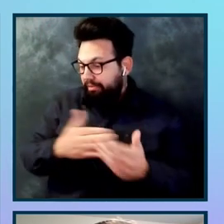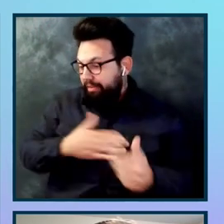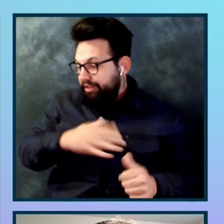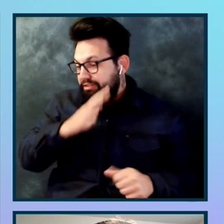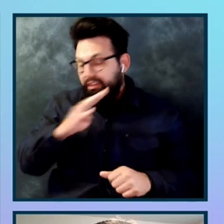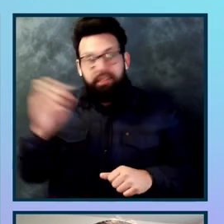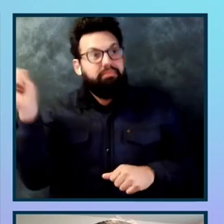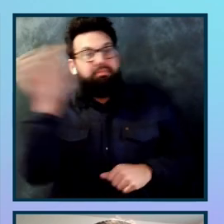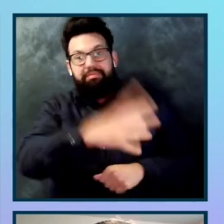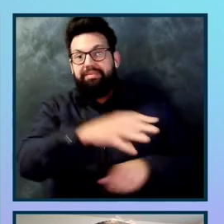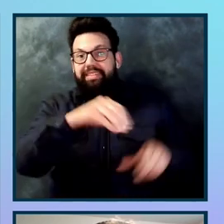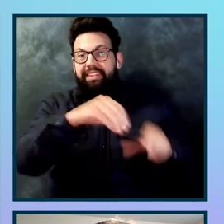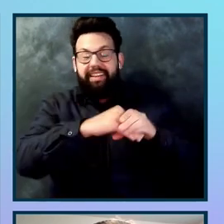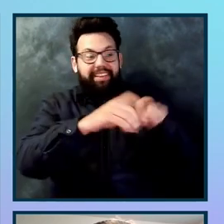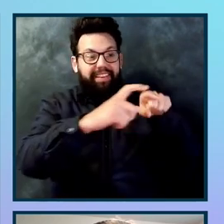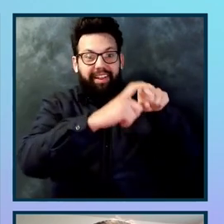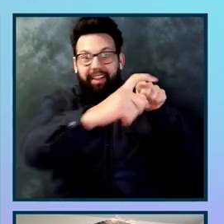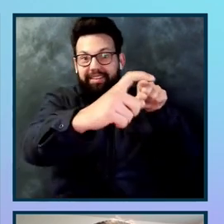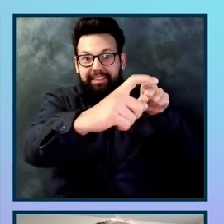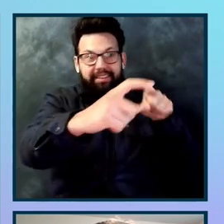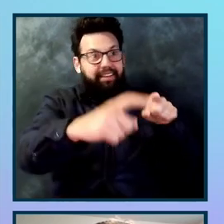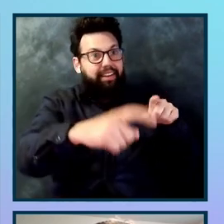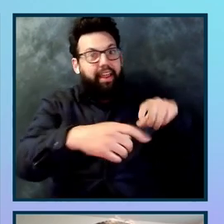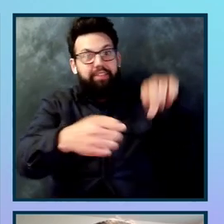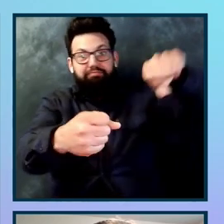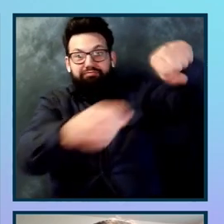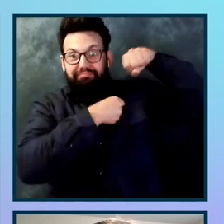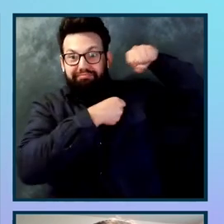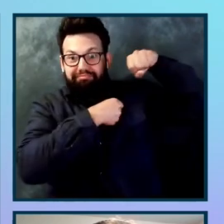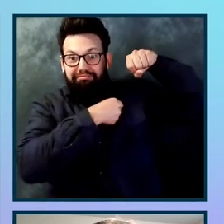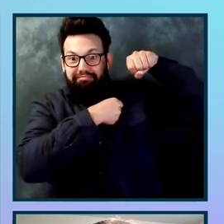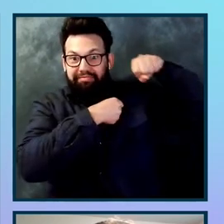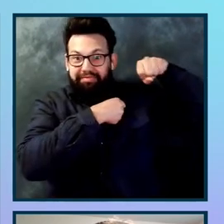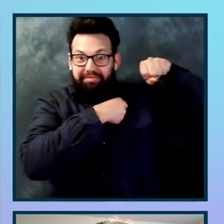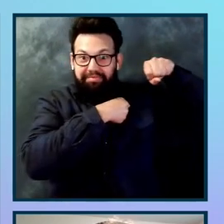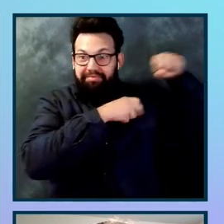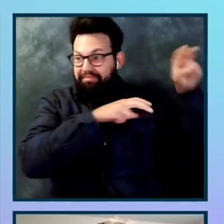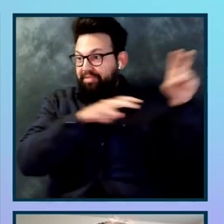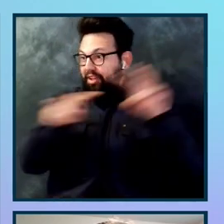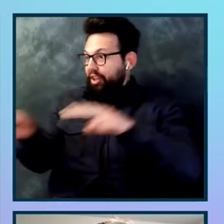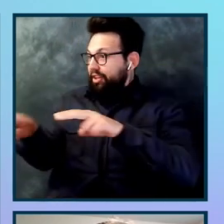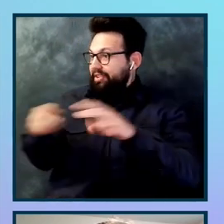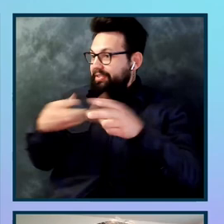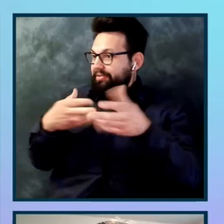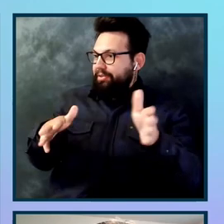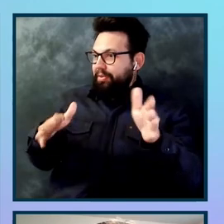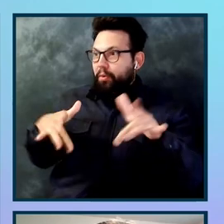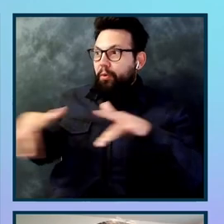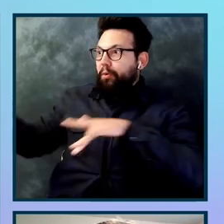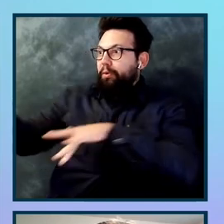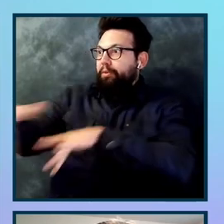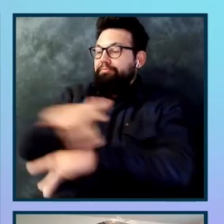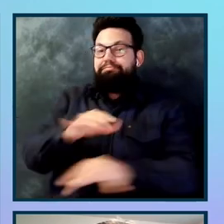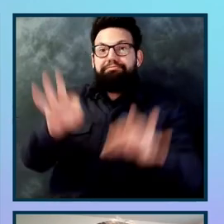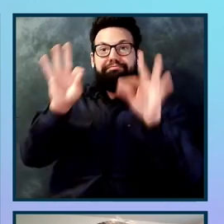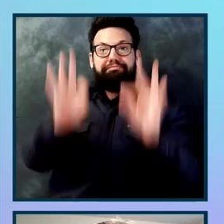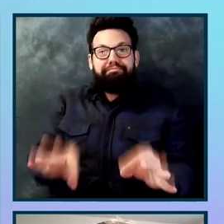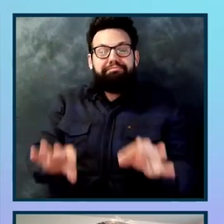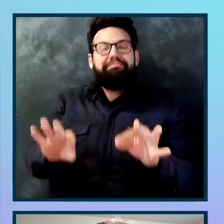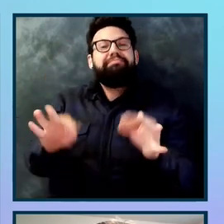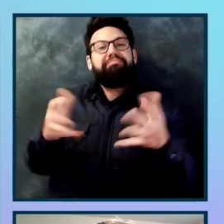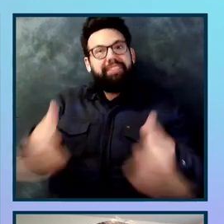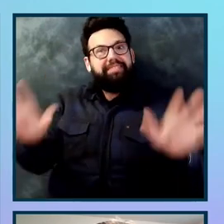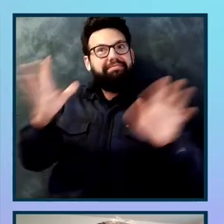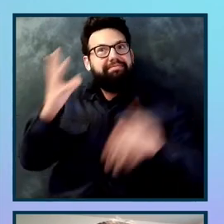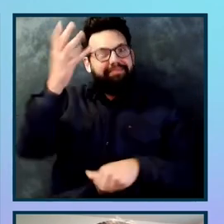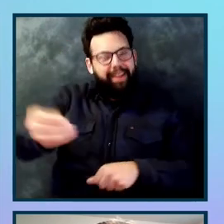to get the door slammed shut, and boom, my room all clean. I go out and played, everything was great,